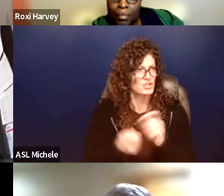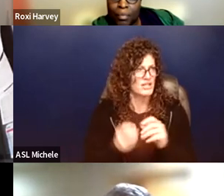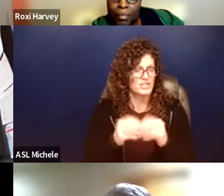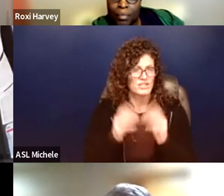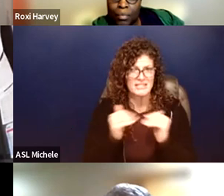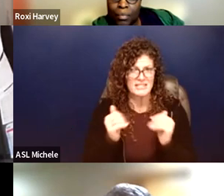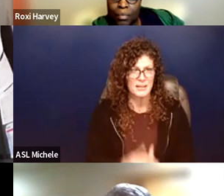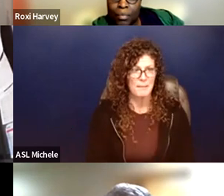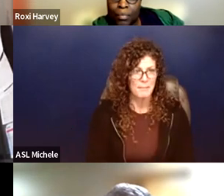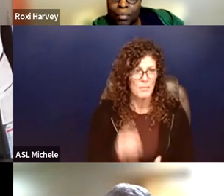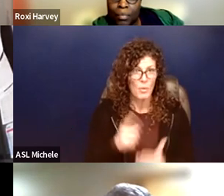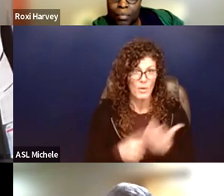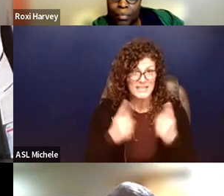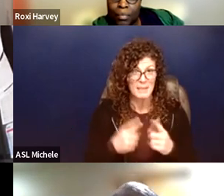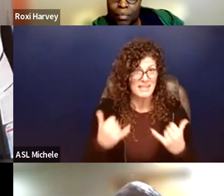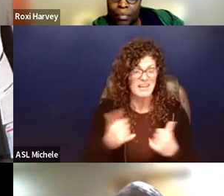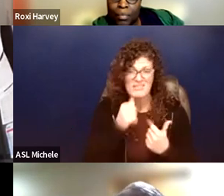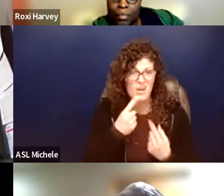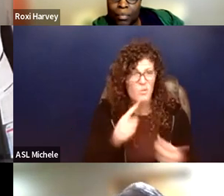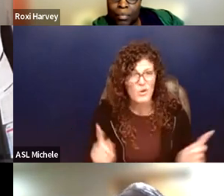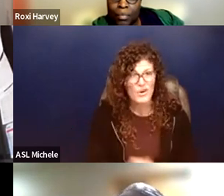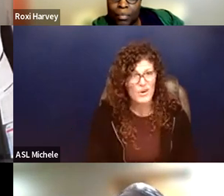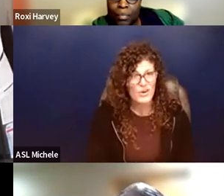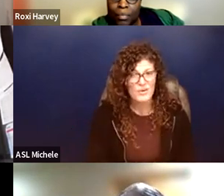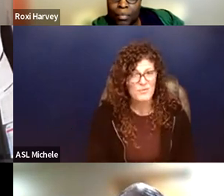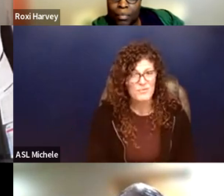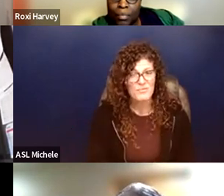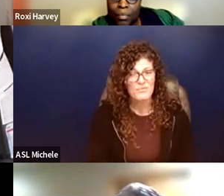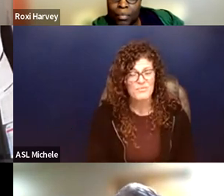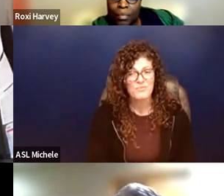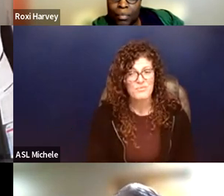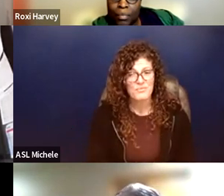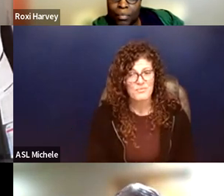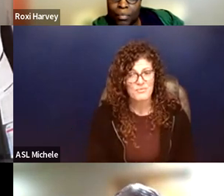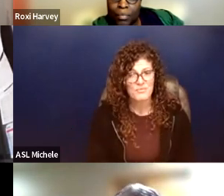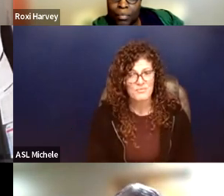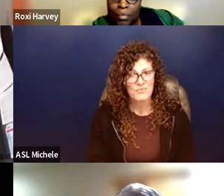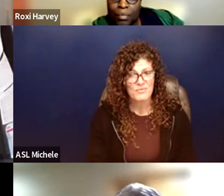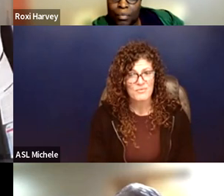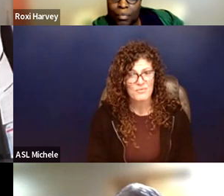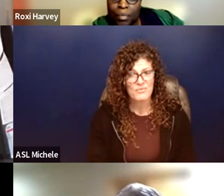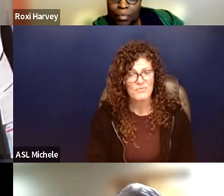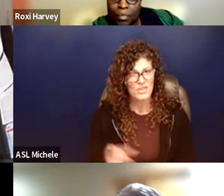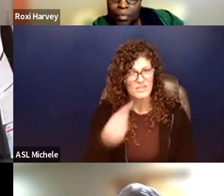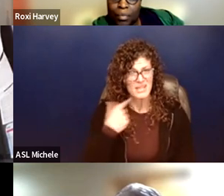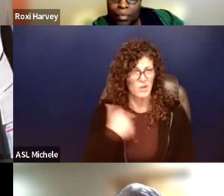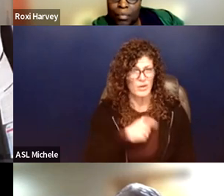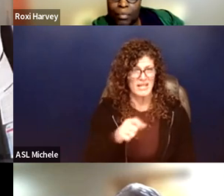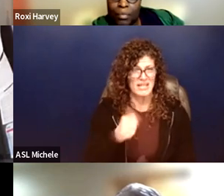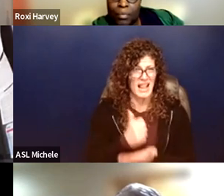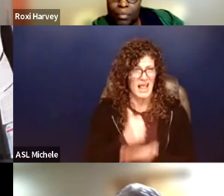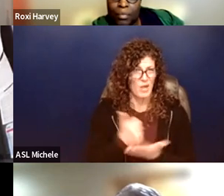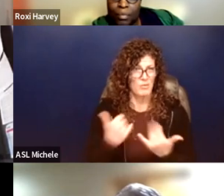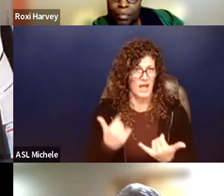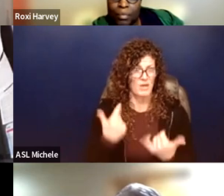on right now is not working. A lot of vulnerable areas are saying, hey, we need help now and we still need